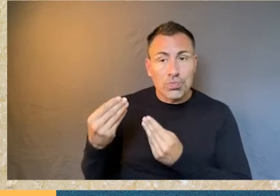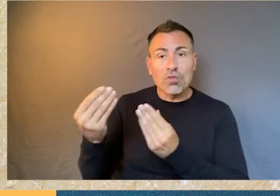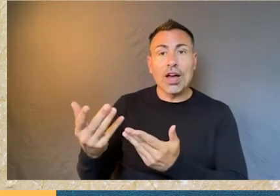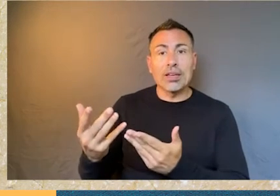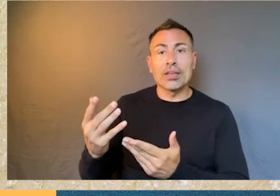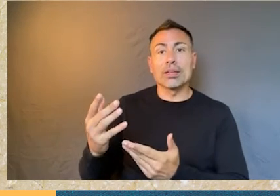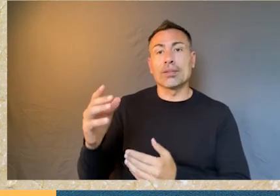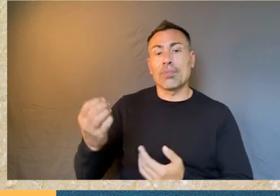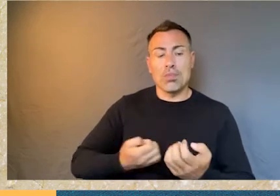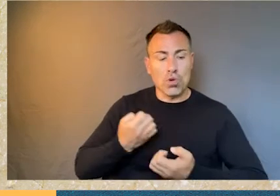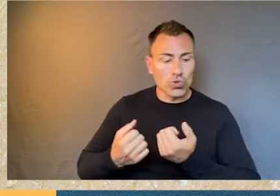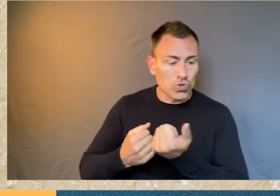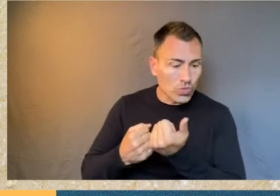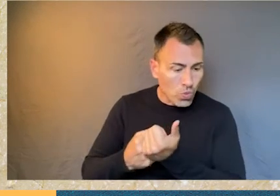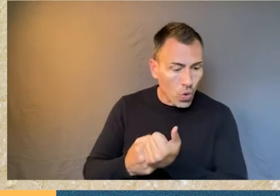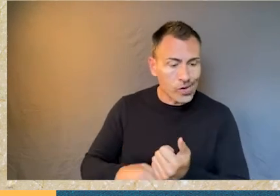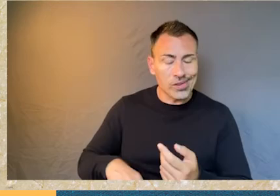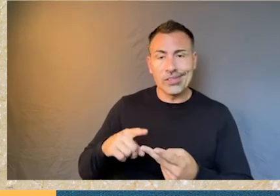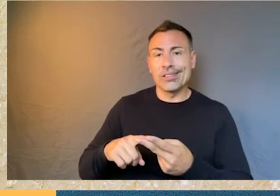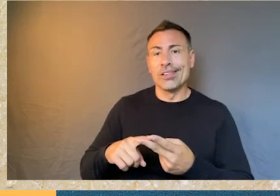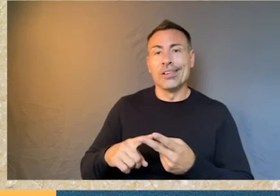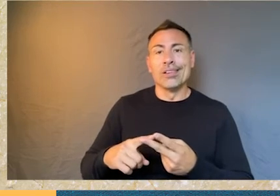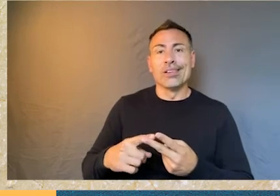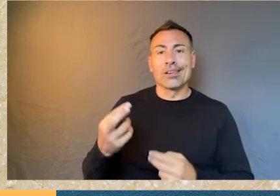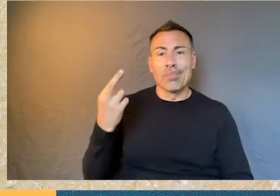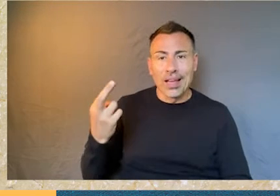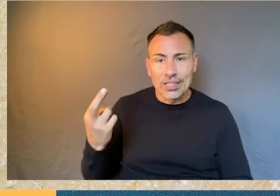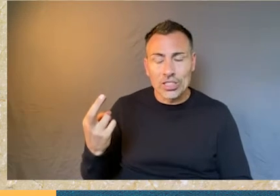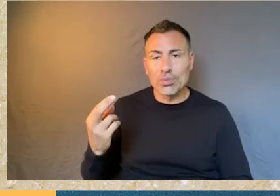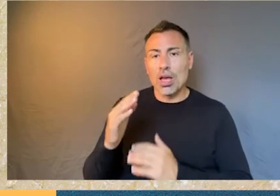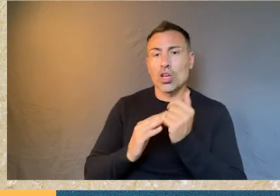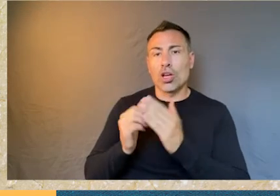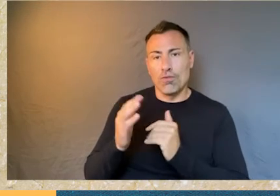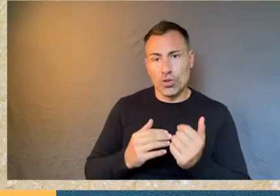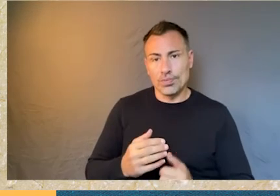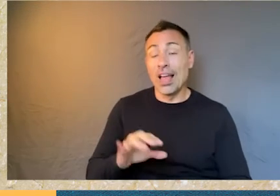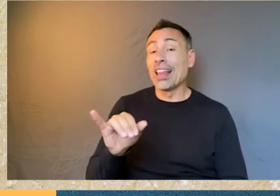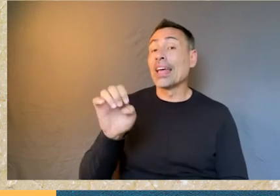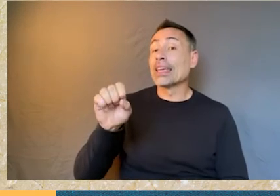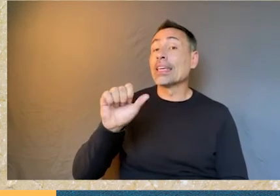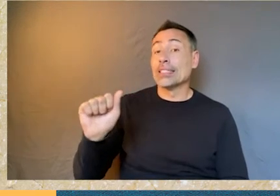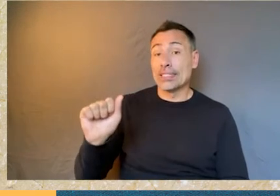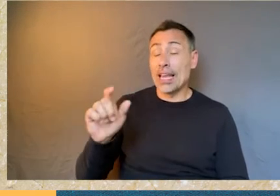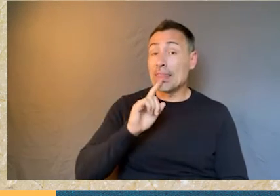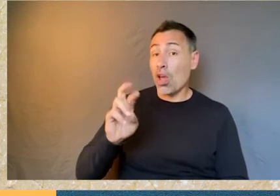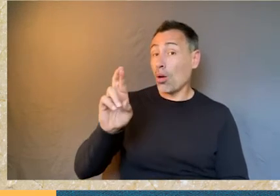companionship, and comfort. Like medications, ESAs are prescribed by medical or mental health